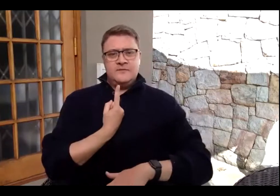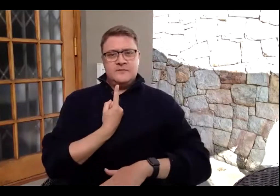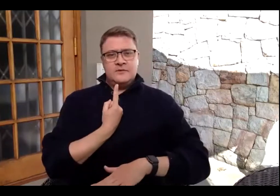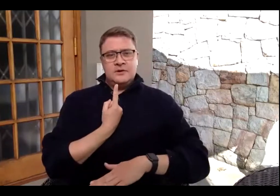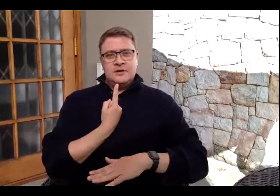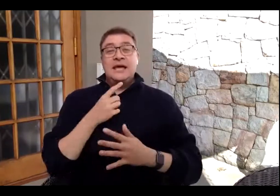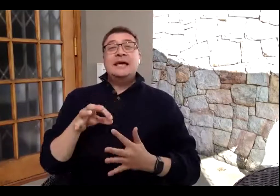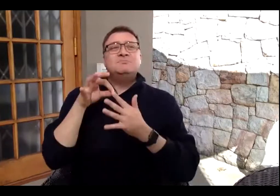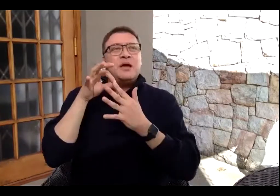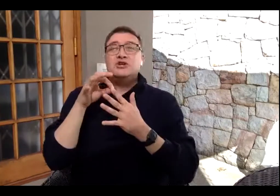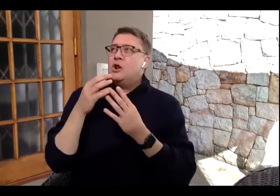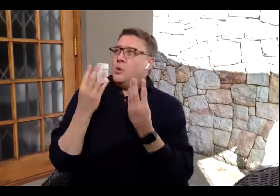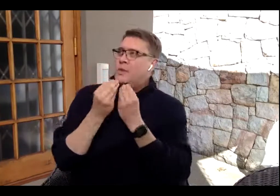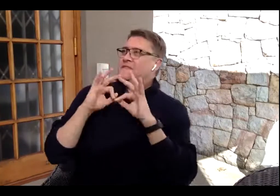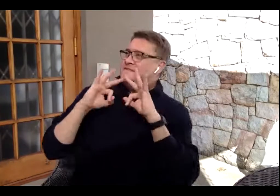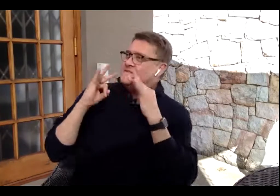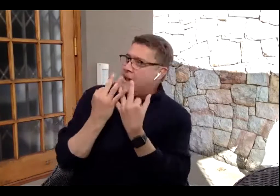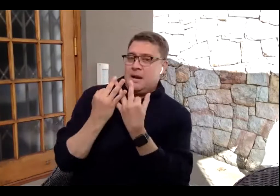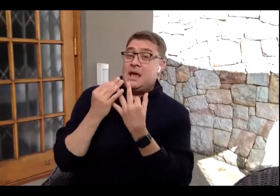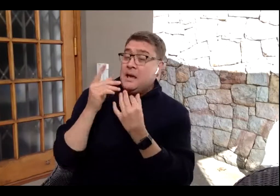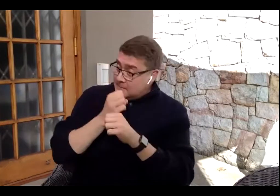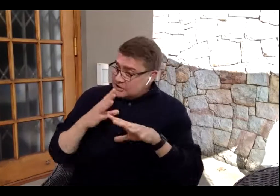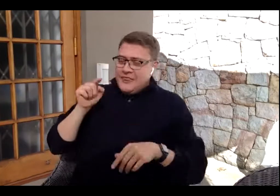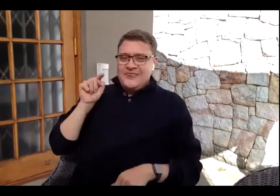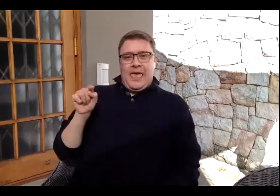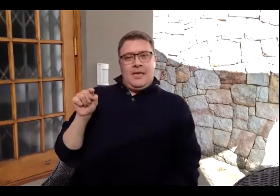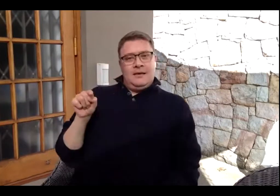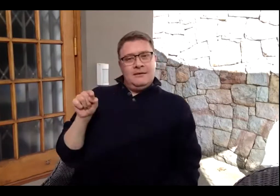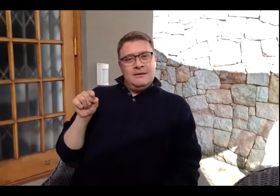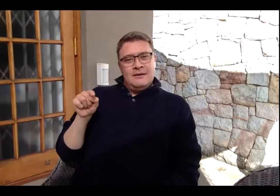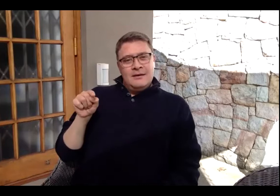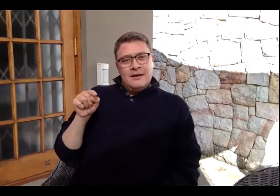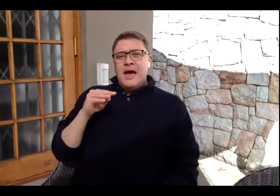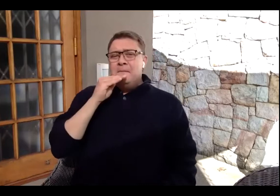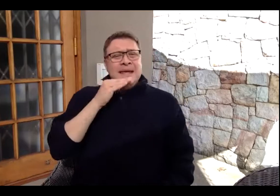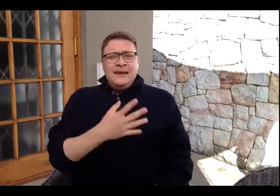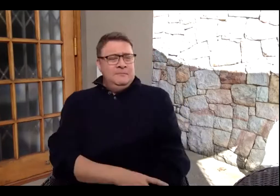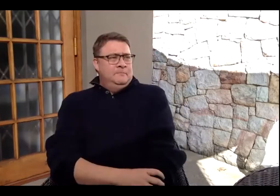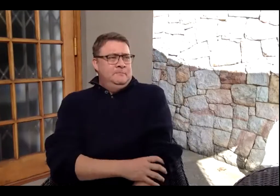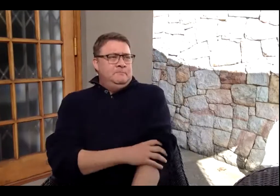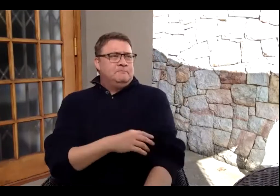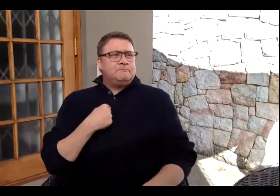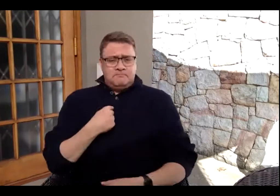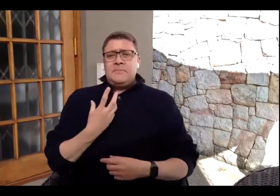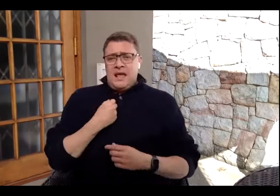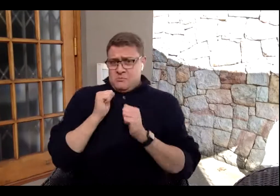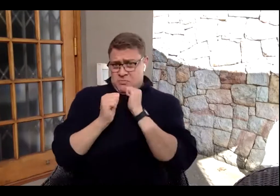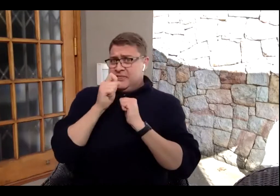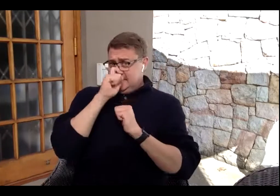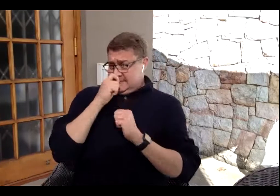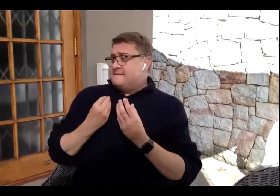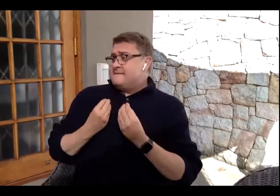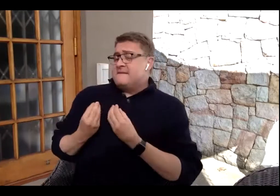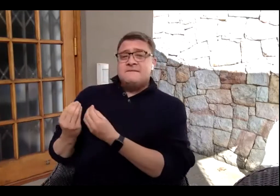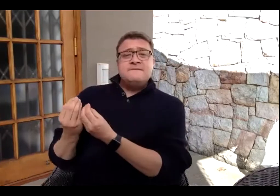structures of family, and because that's where it begins. I mean, I have siblings, I have family members, but